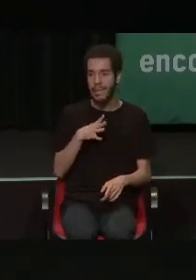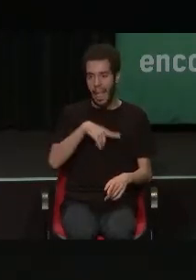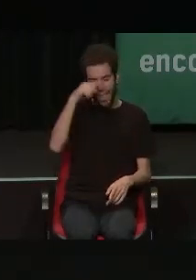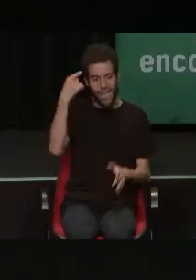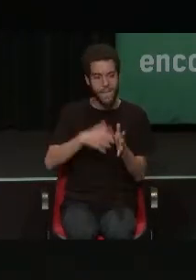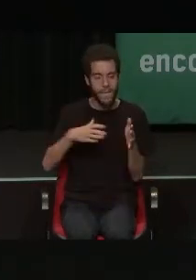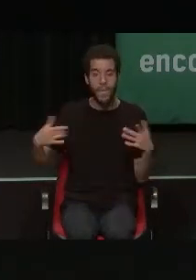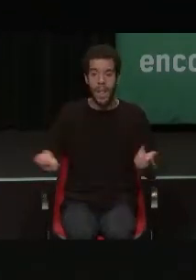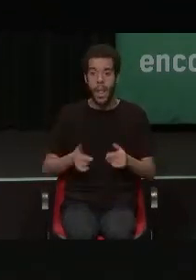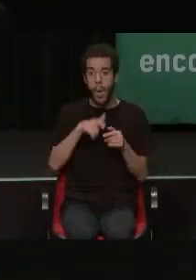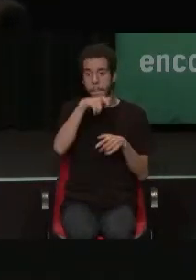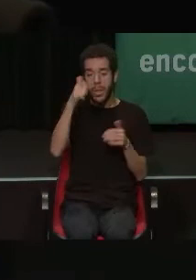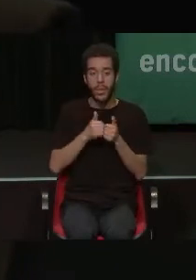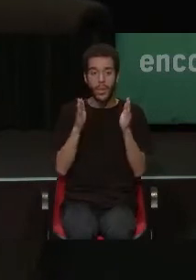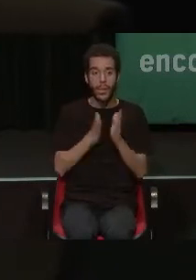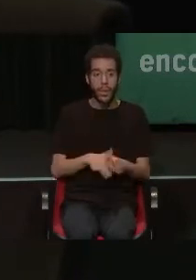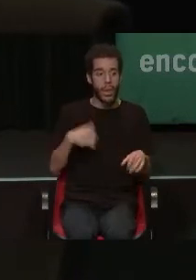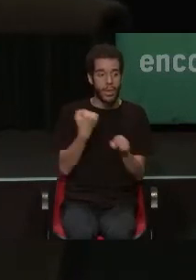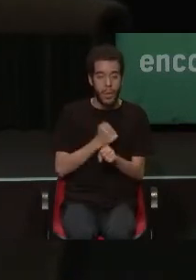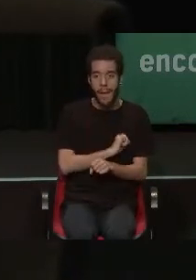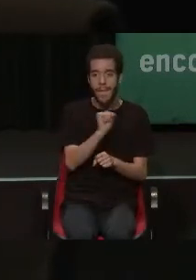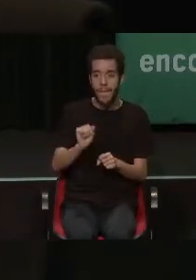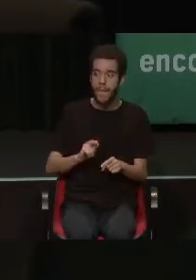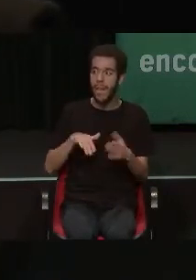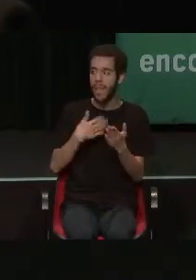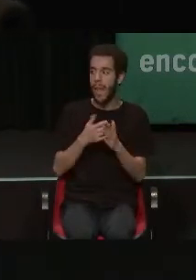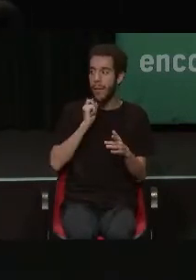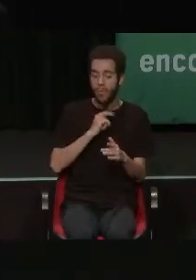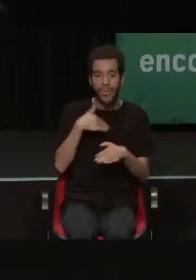thank all the people that worked to make this possible.